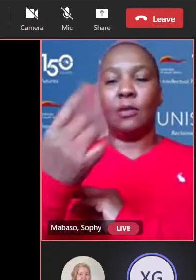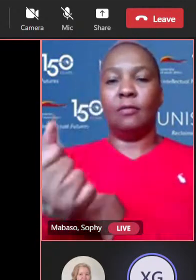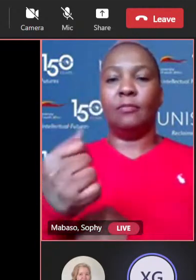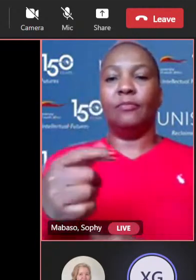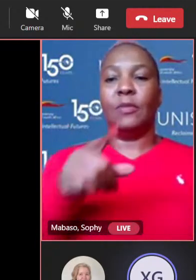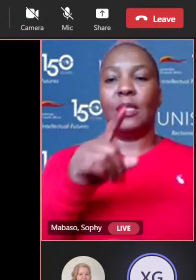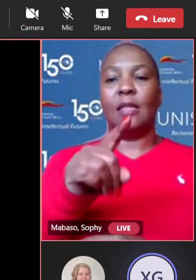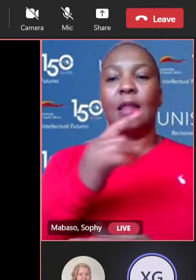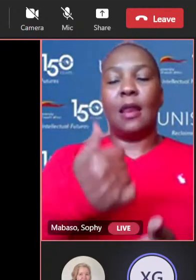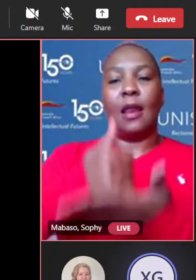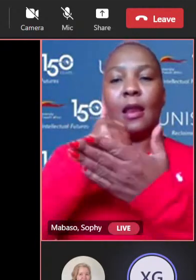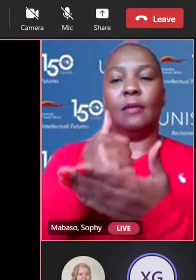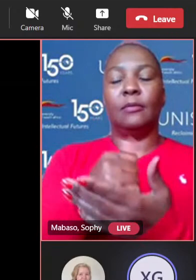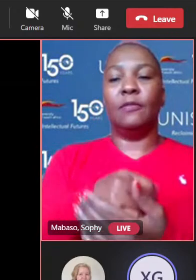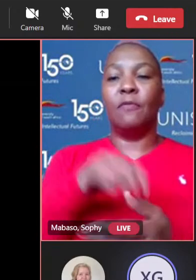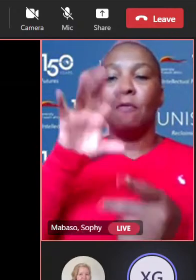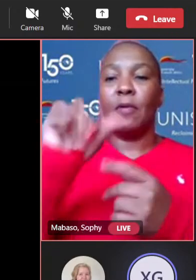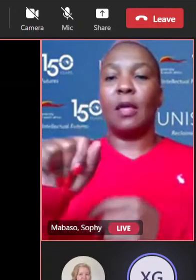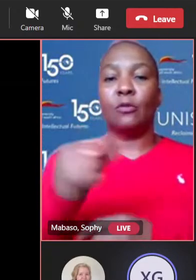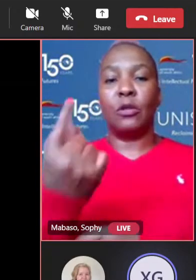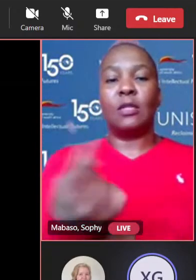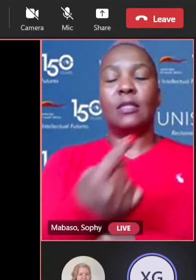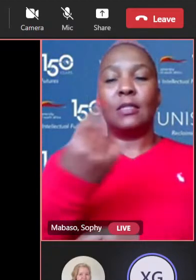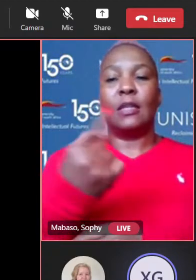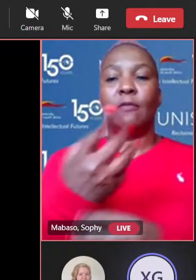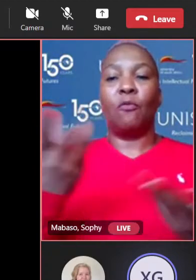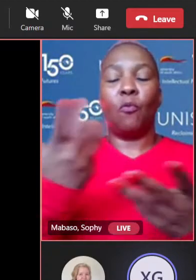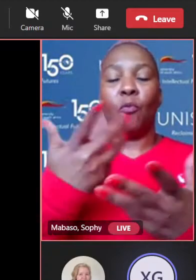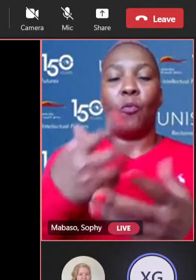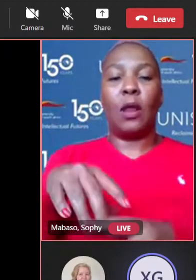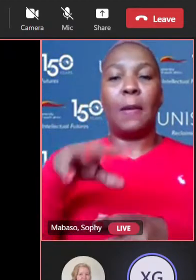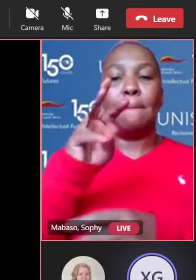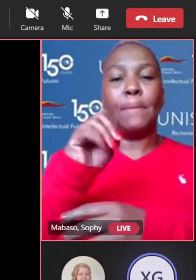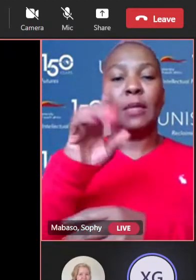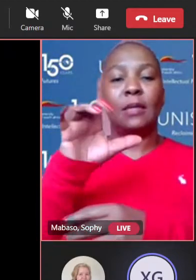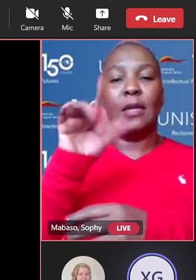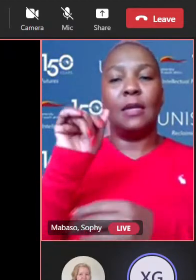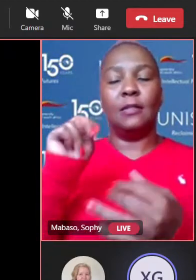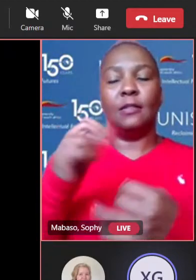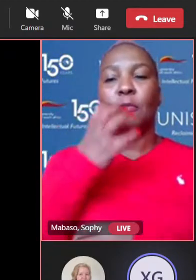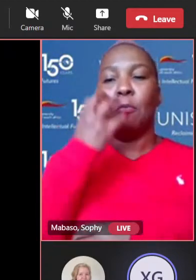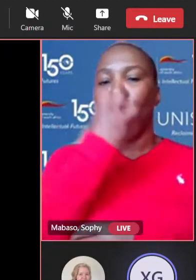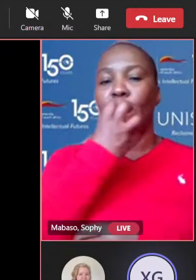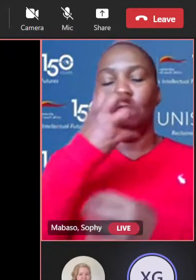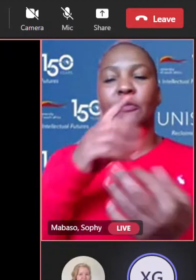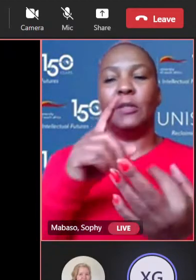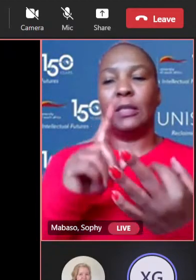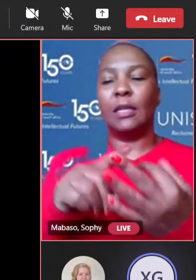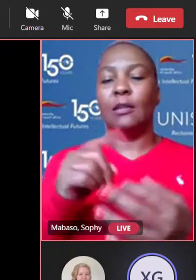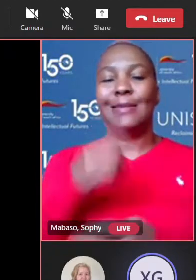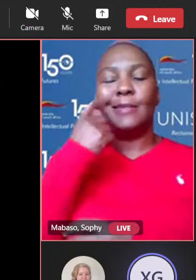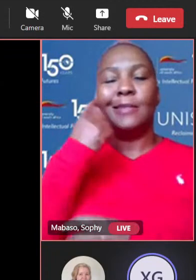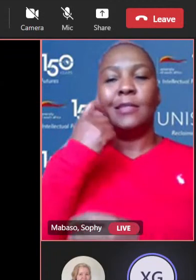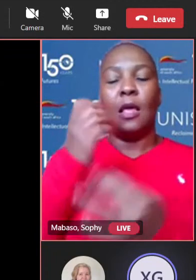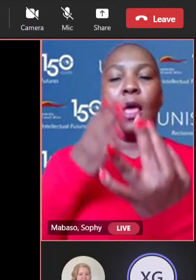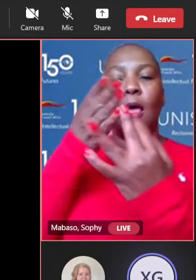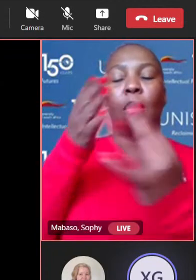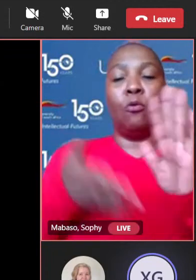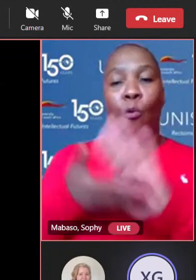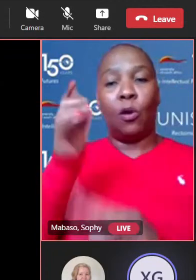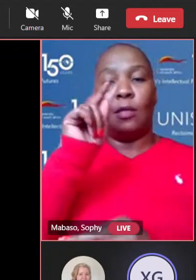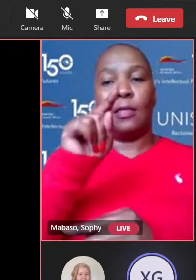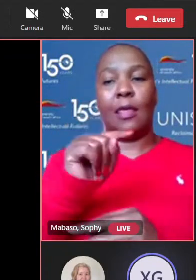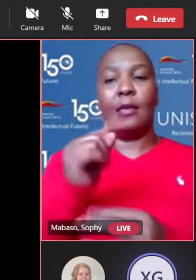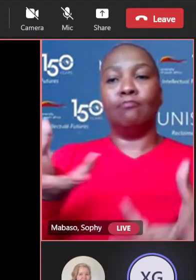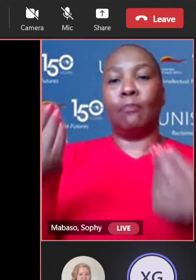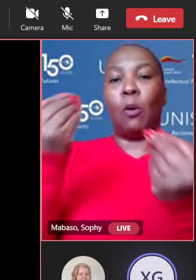you if you find yourself in the Midlands and you are in Bloemfontein, for instance, then you can easily go there and you can get a service